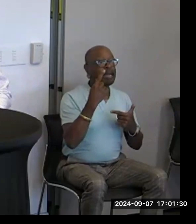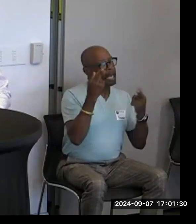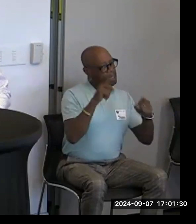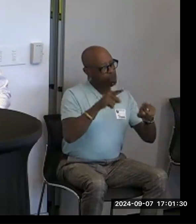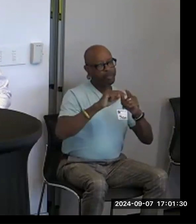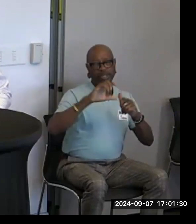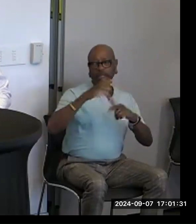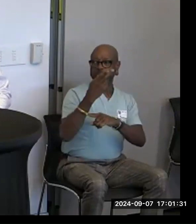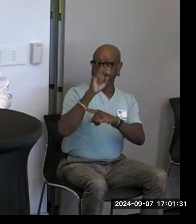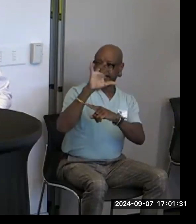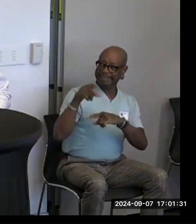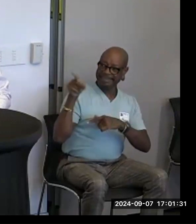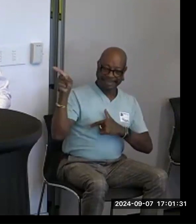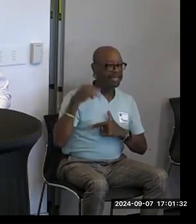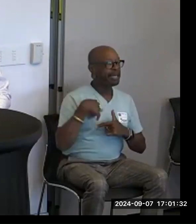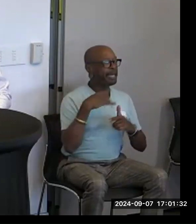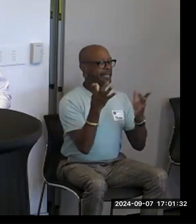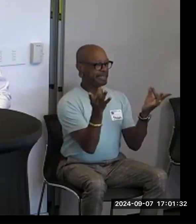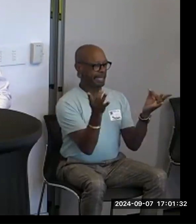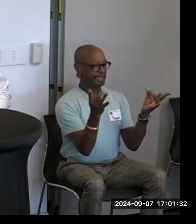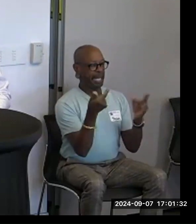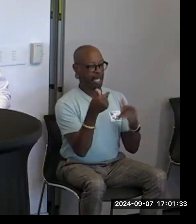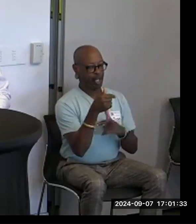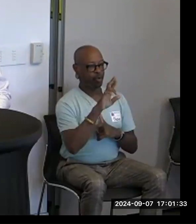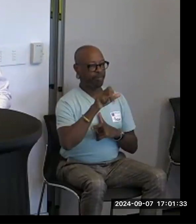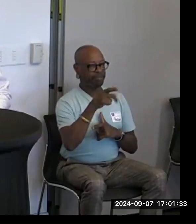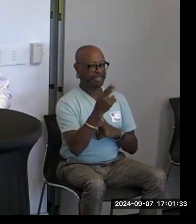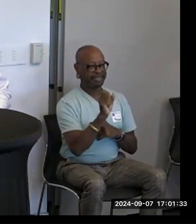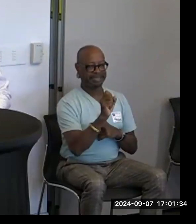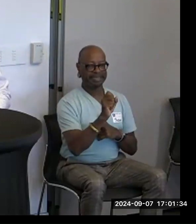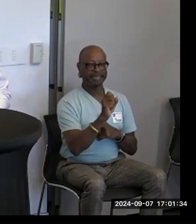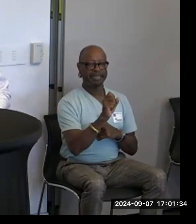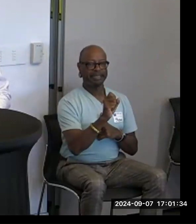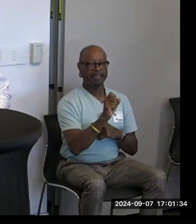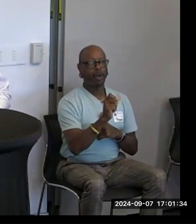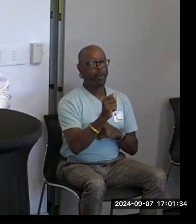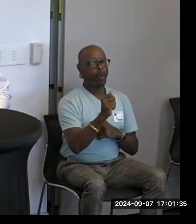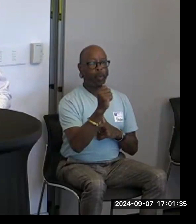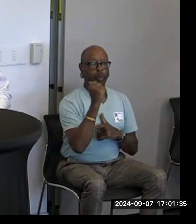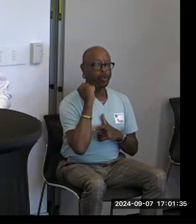with Chancey. Tactile graphics will